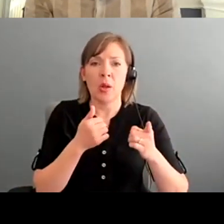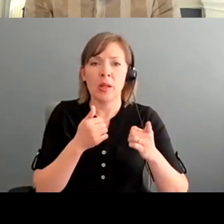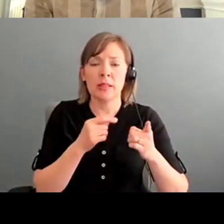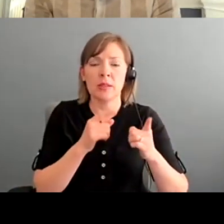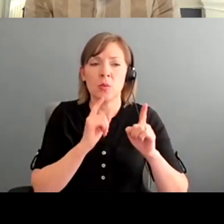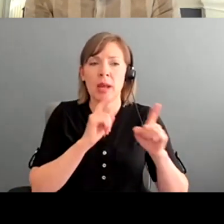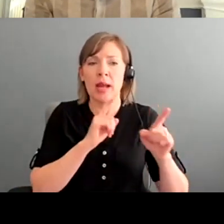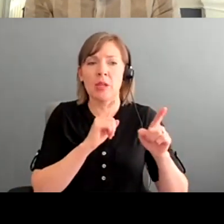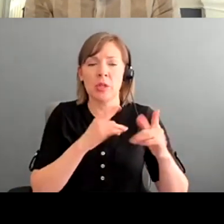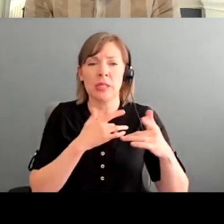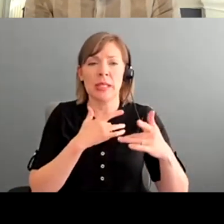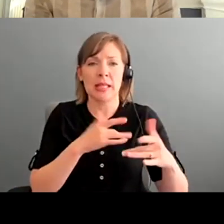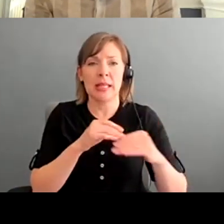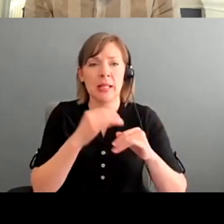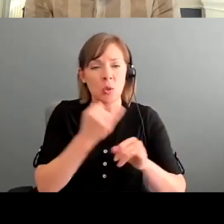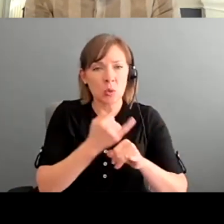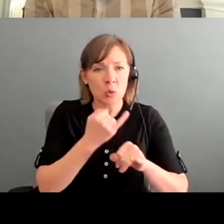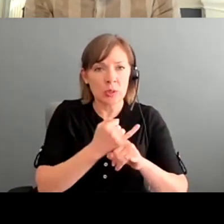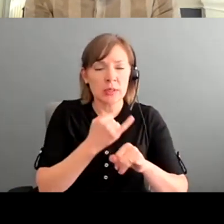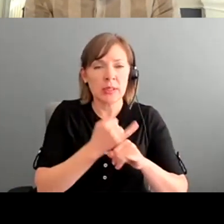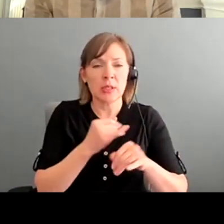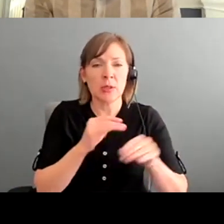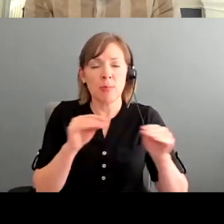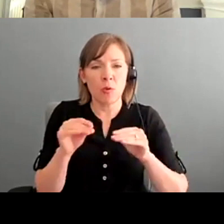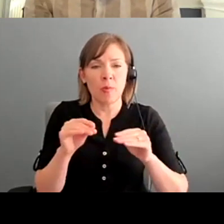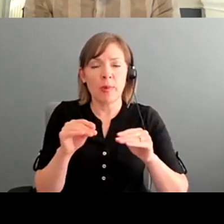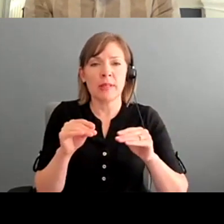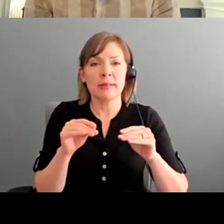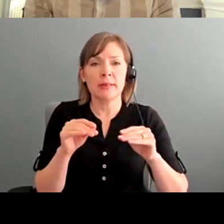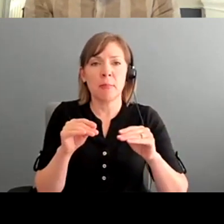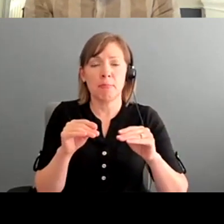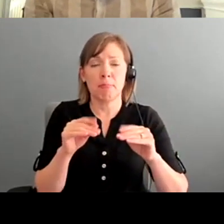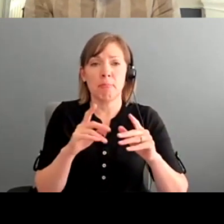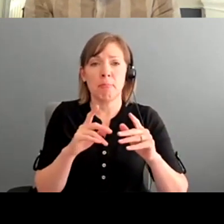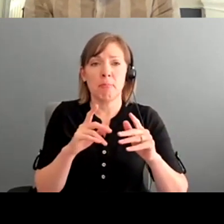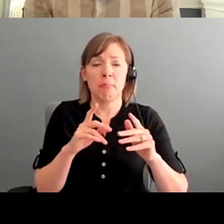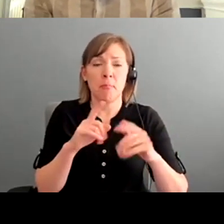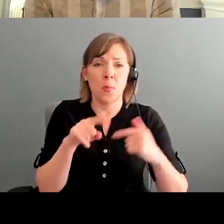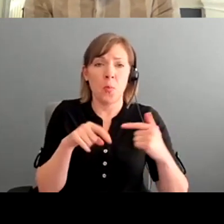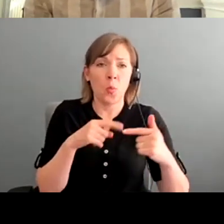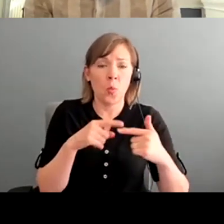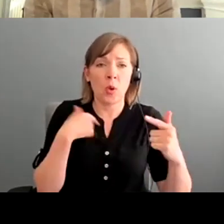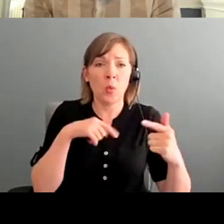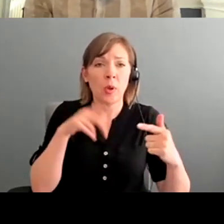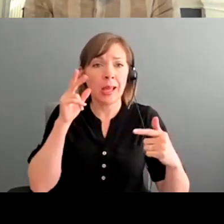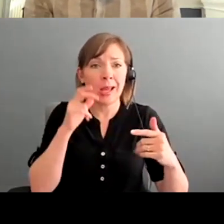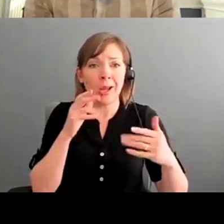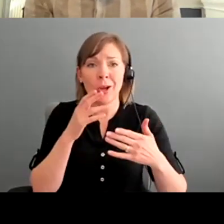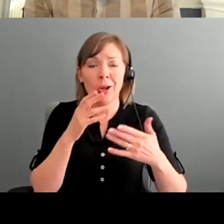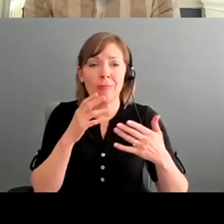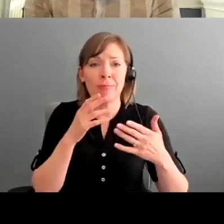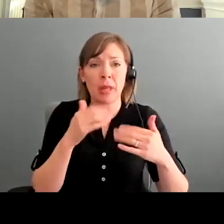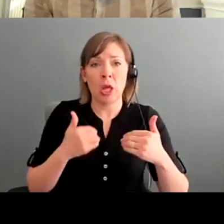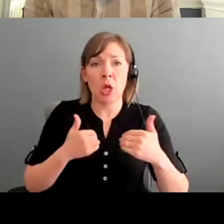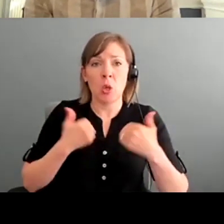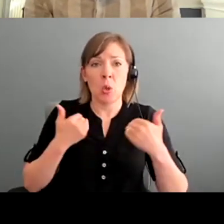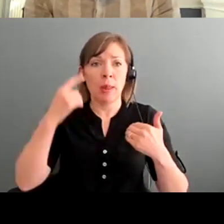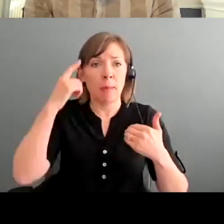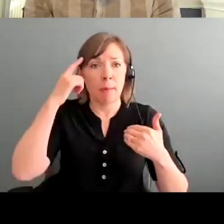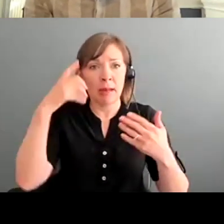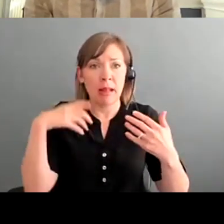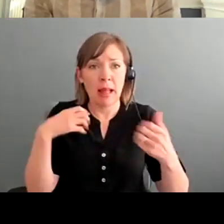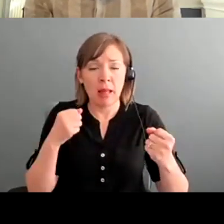reactionary tendency in the institutionalization movements, but that when we hear so much about youth mental